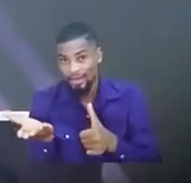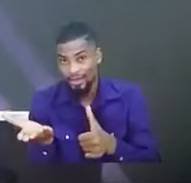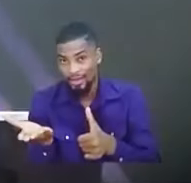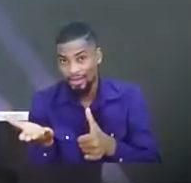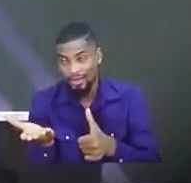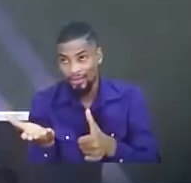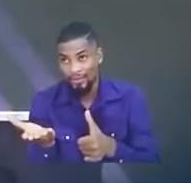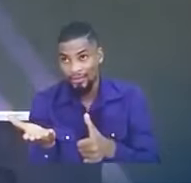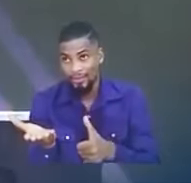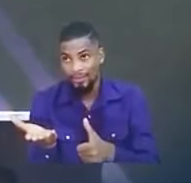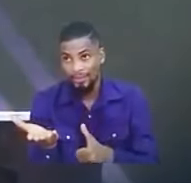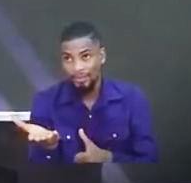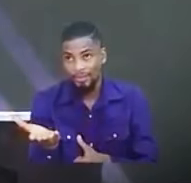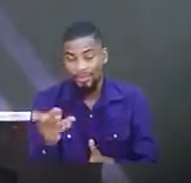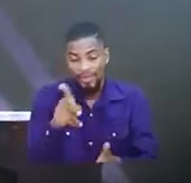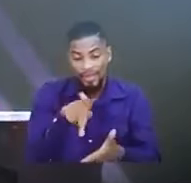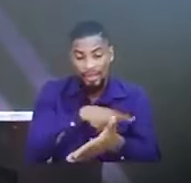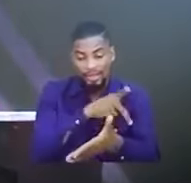Psalm